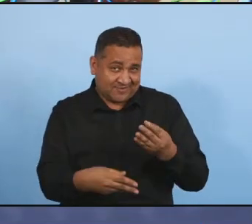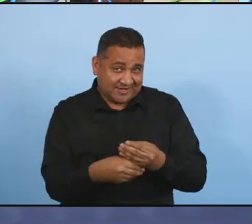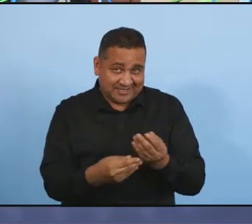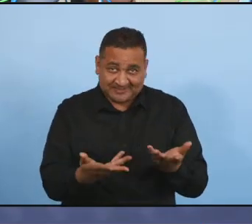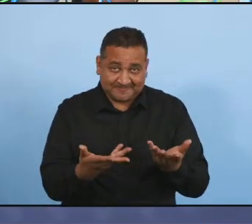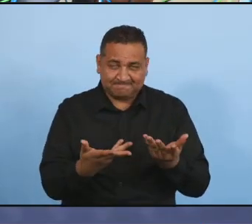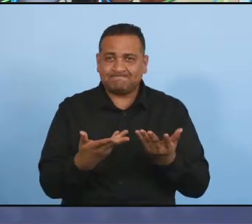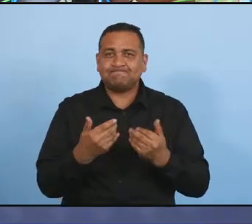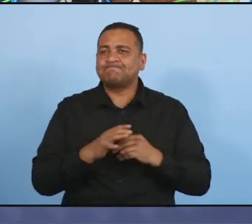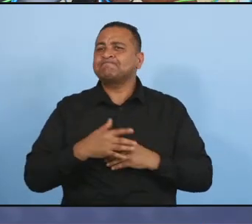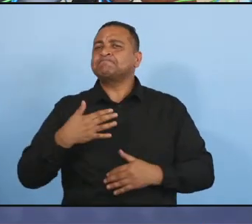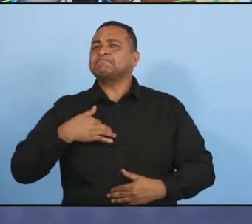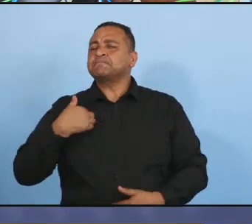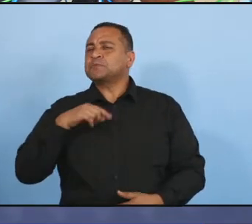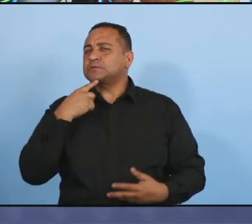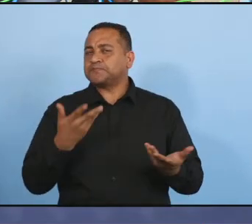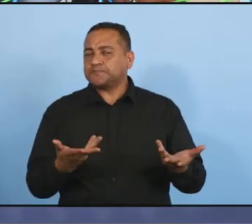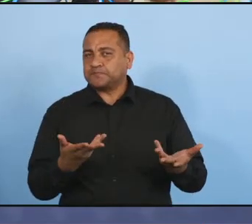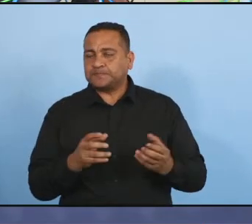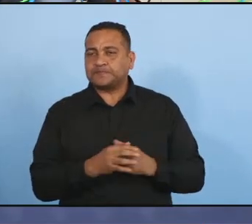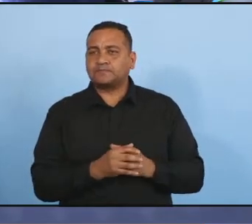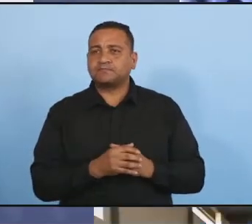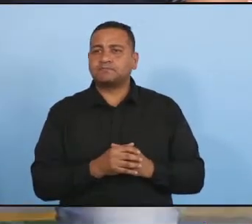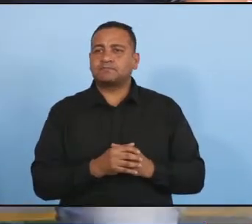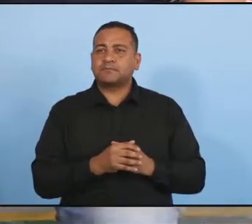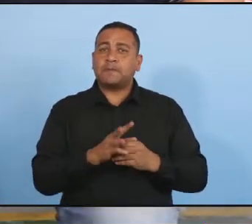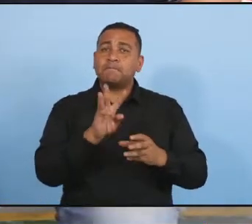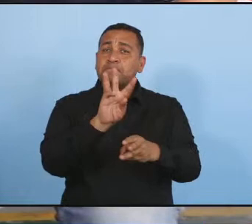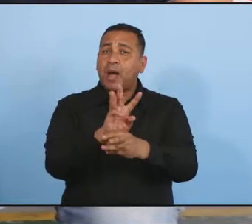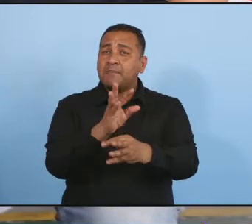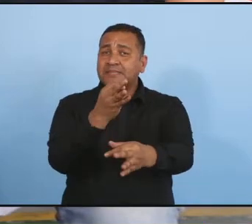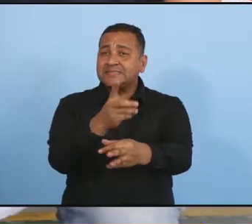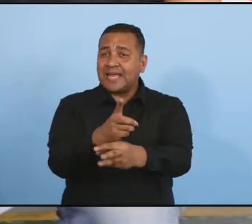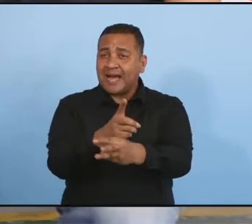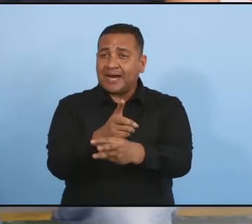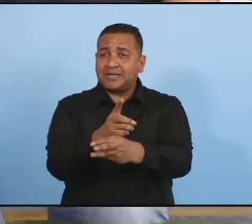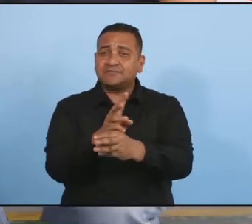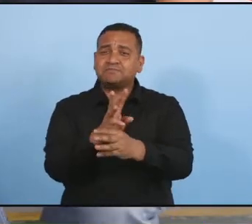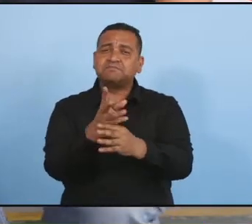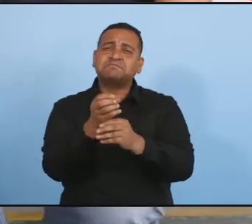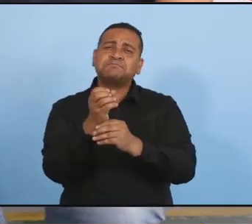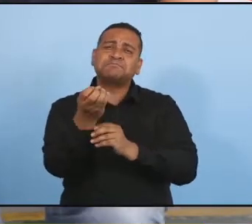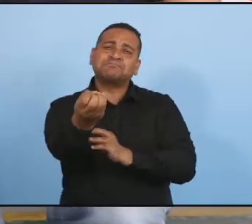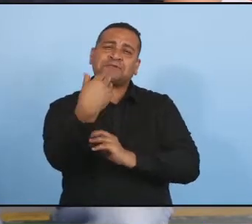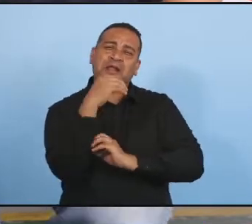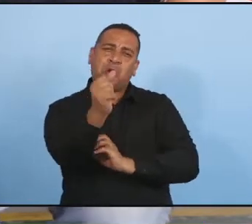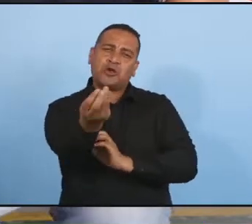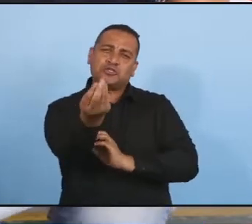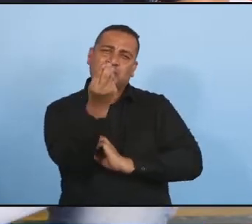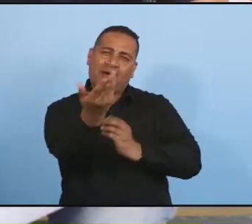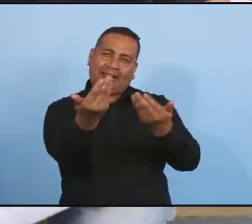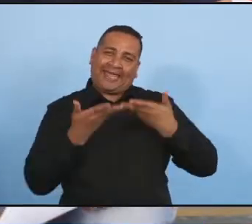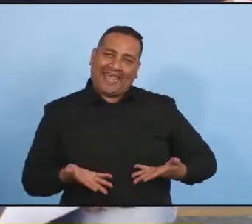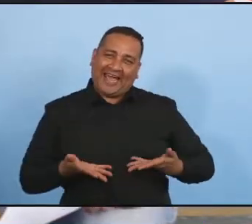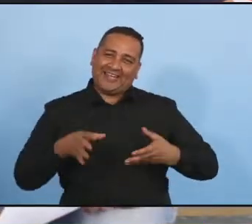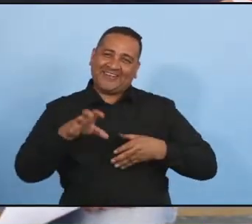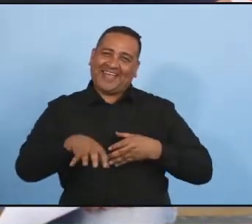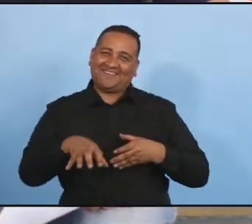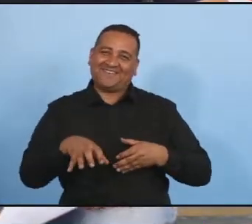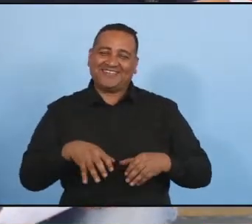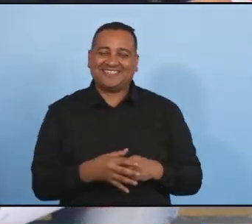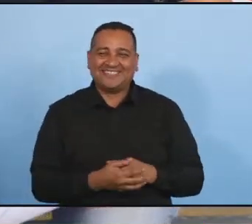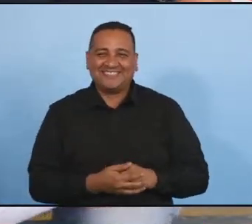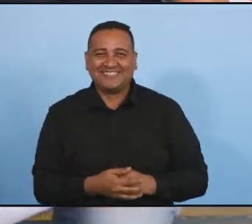is that Mom and Dad, please listen to the children. If they ask to come to Northlink, please send them. Yes, listen, Mom and Dad.